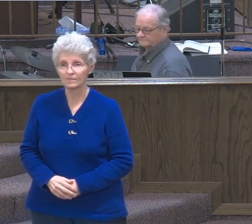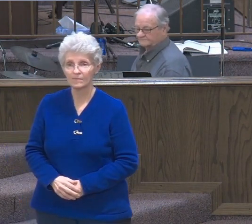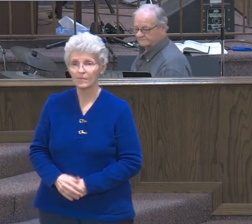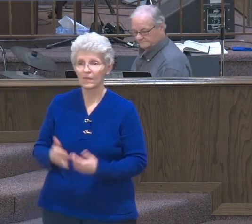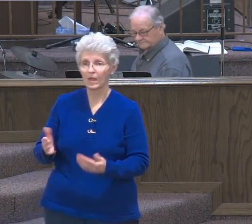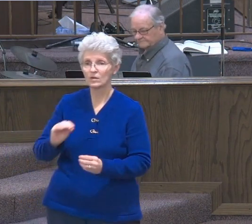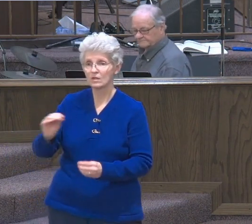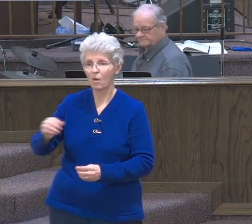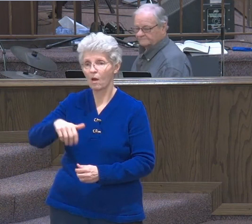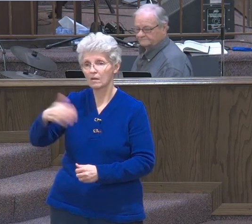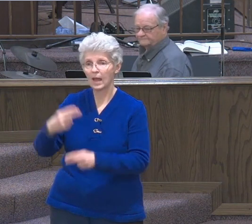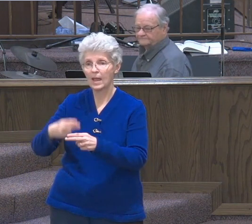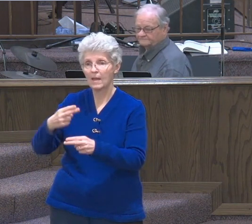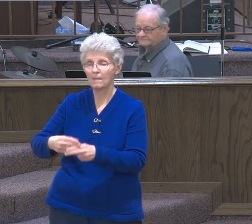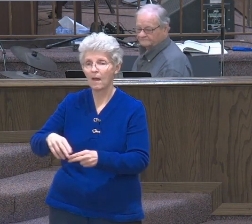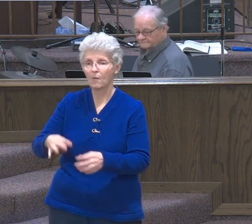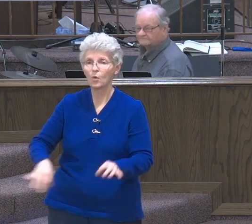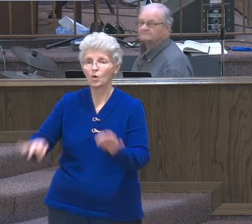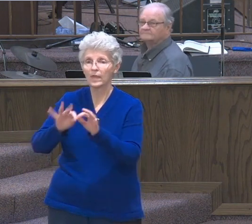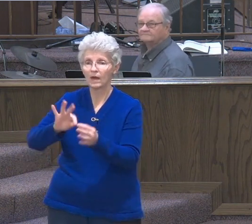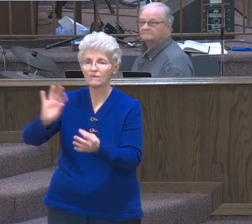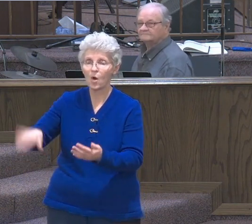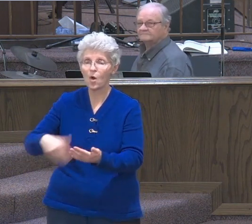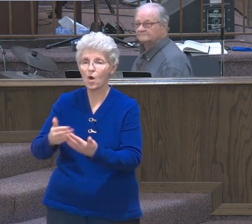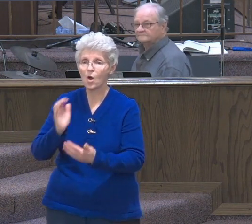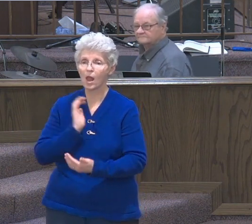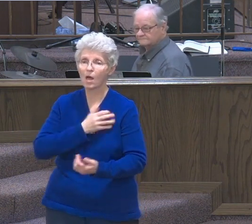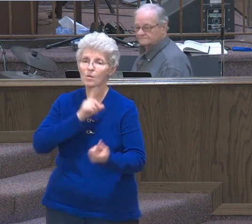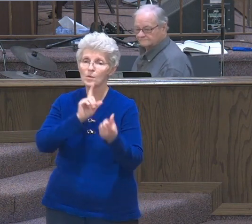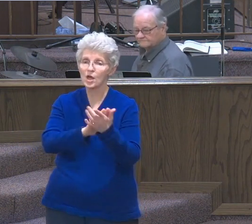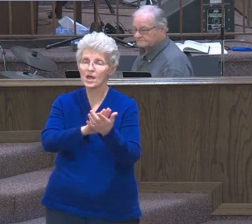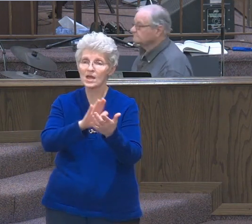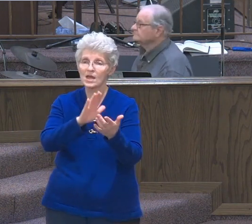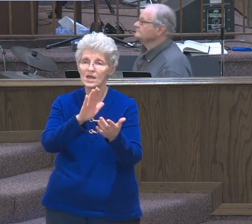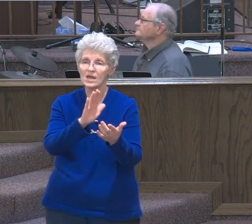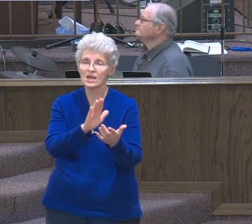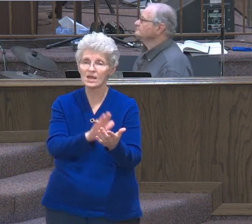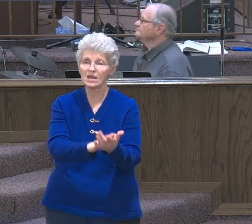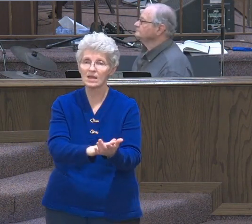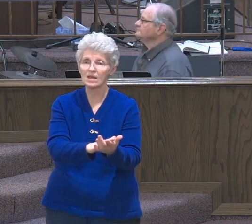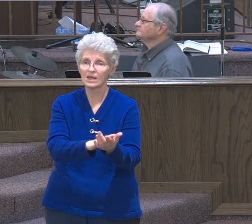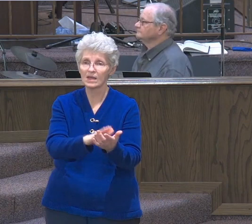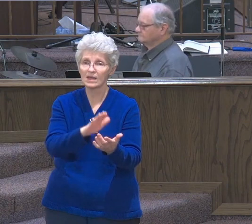God. No other name worthy of all our